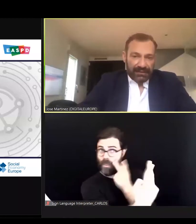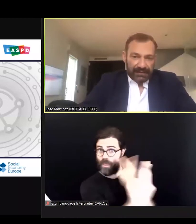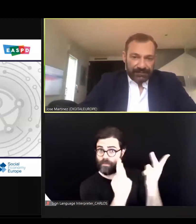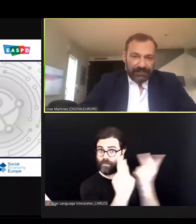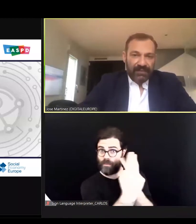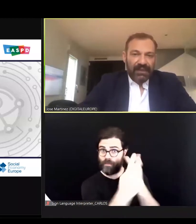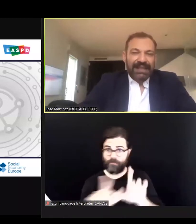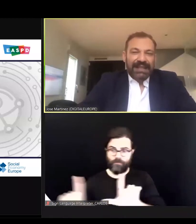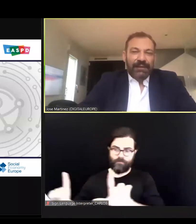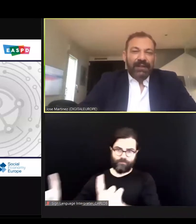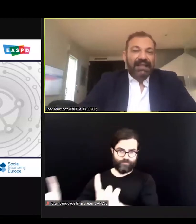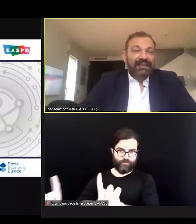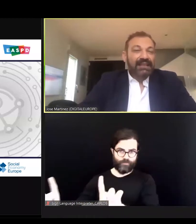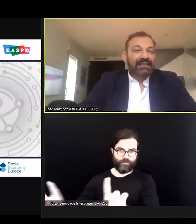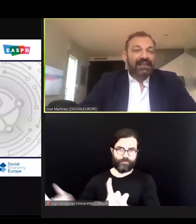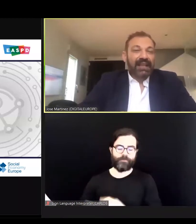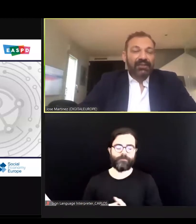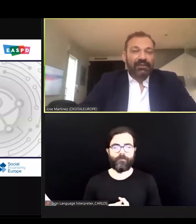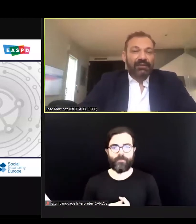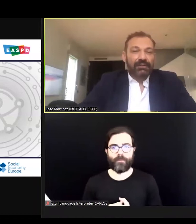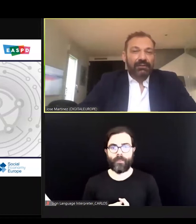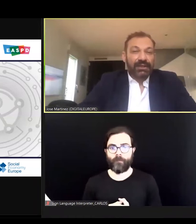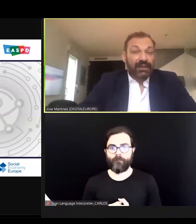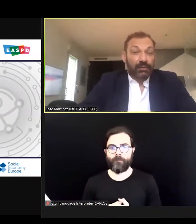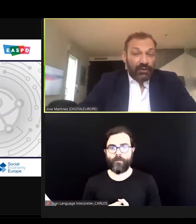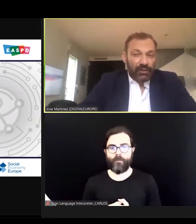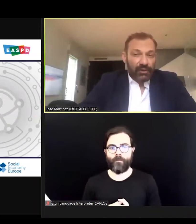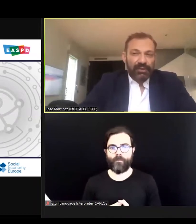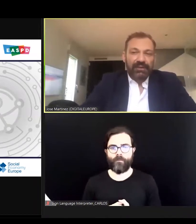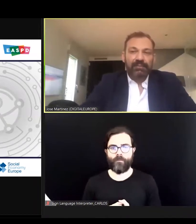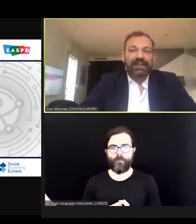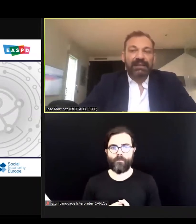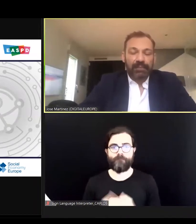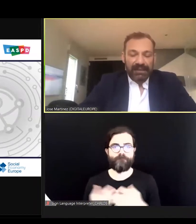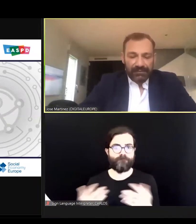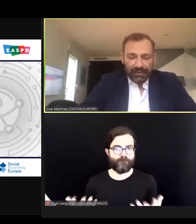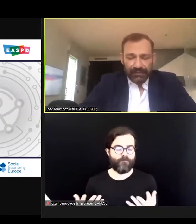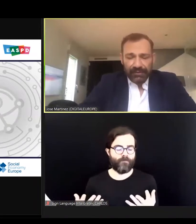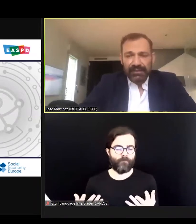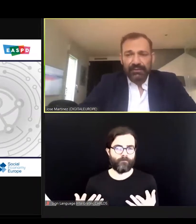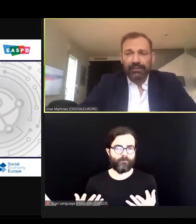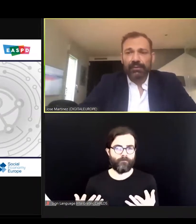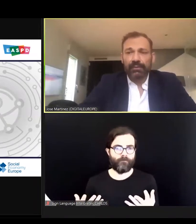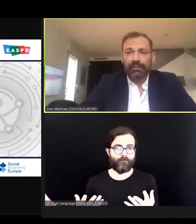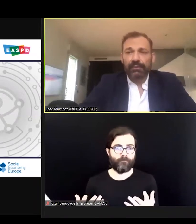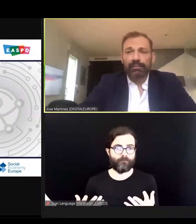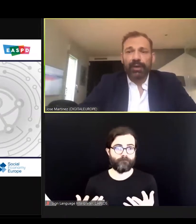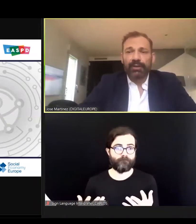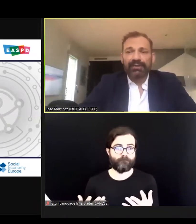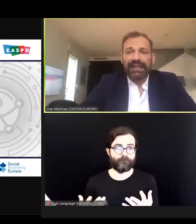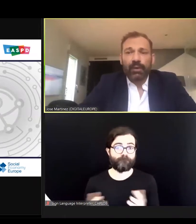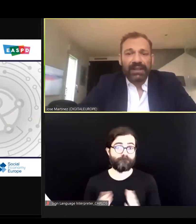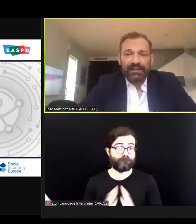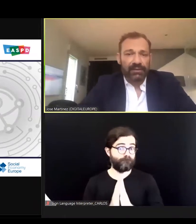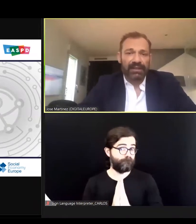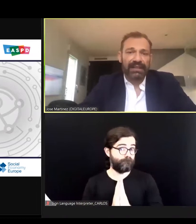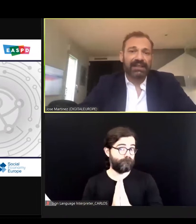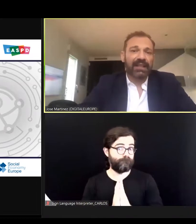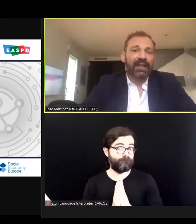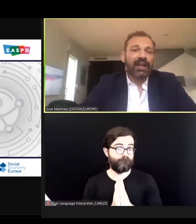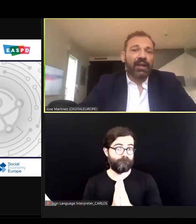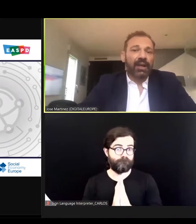event. Regarding interaction during the workshop, please feel free to pose any question